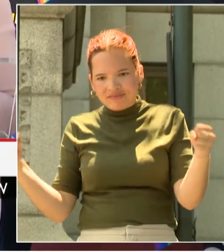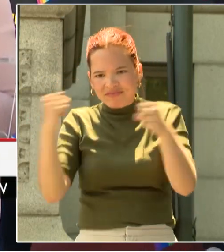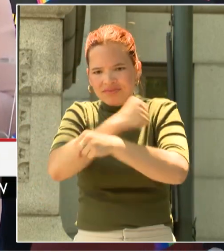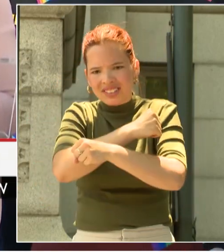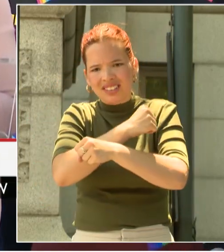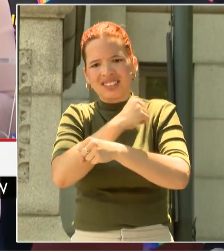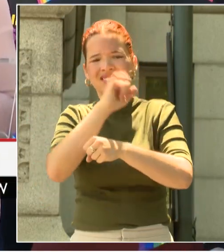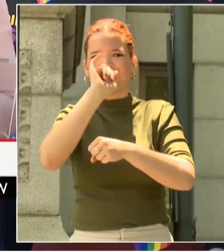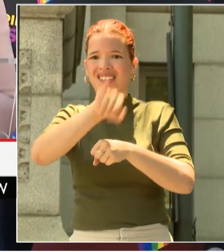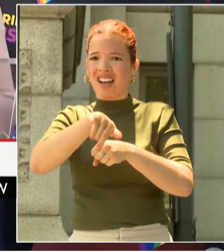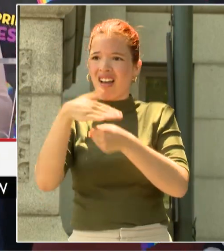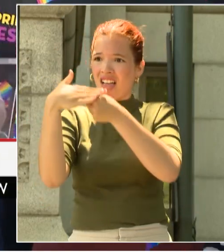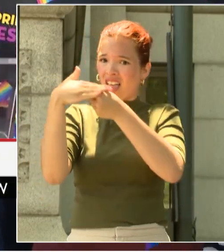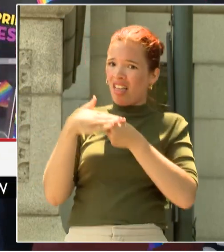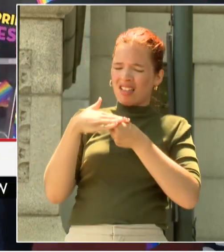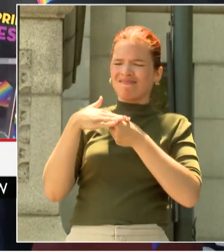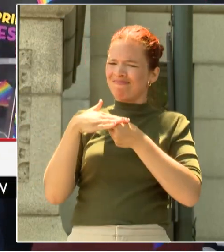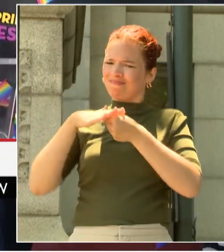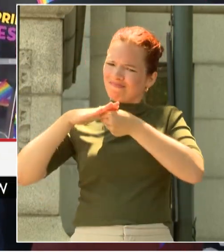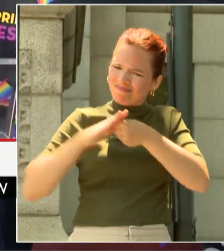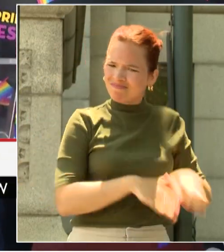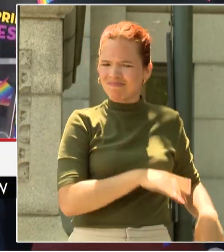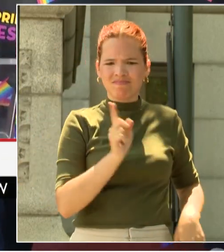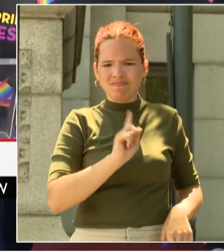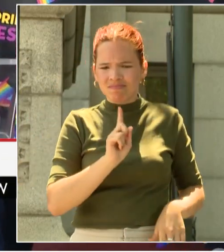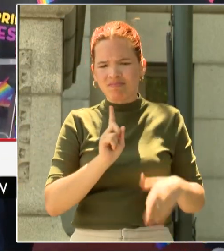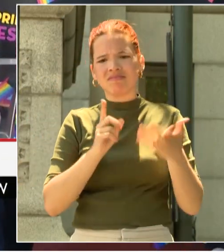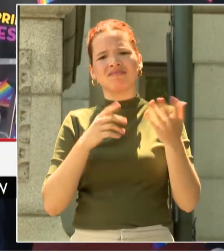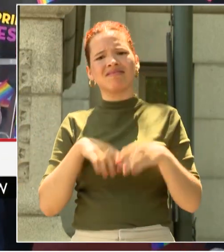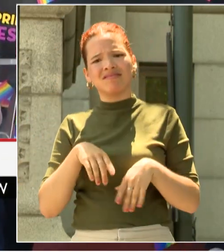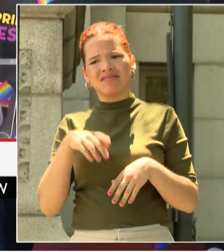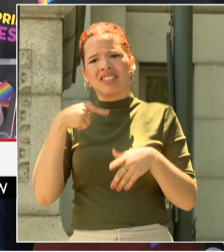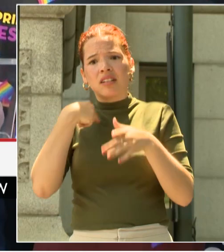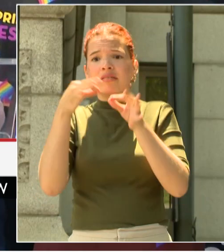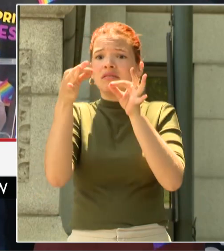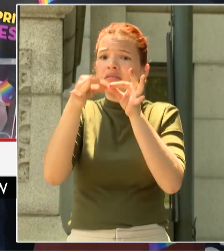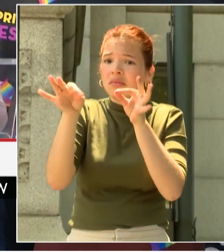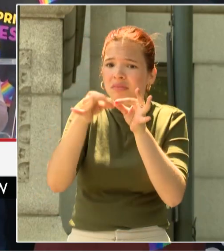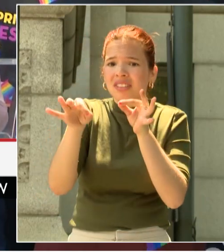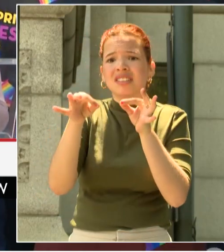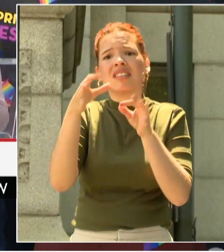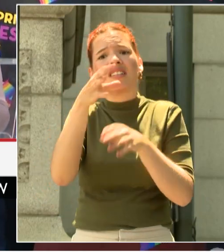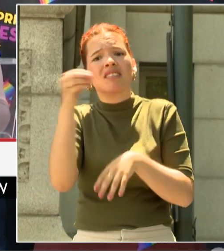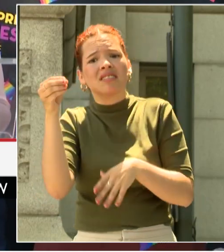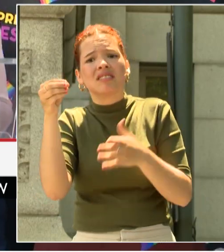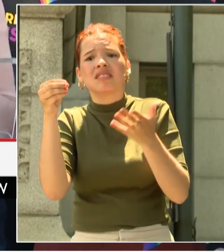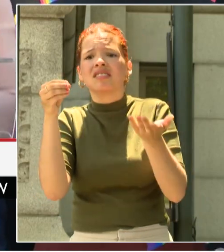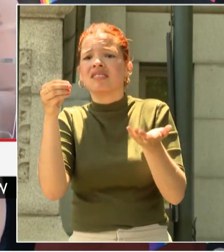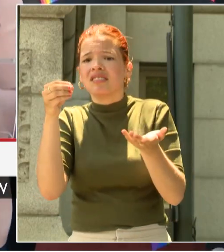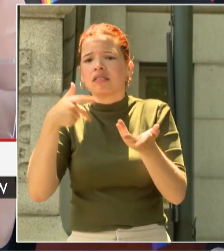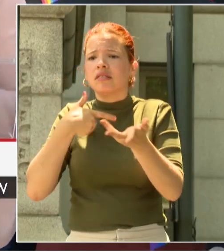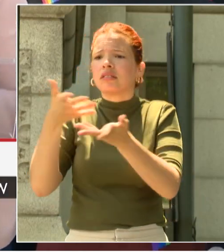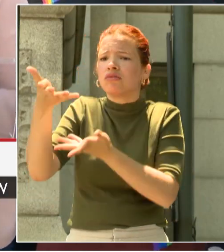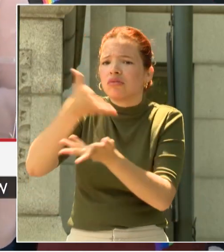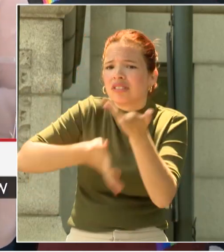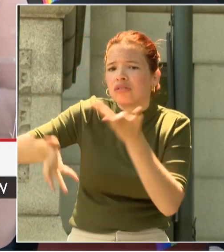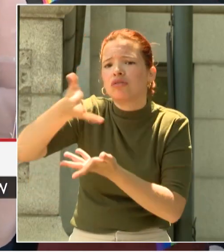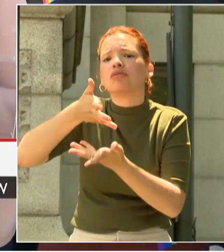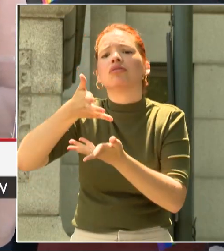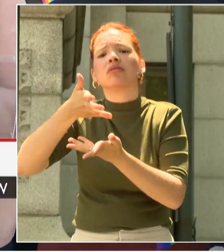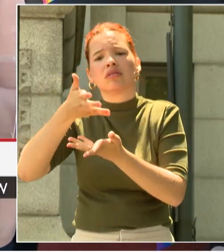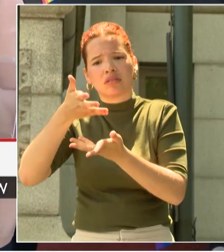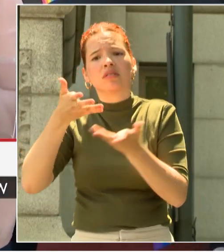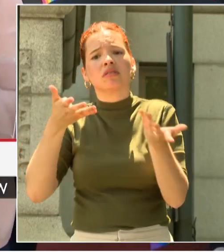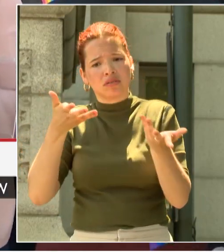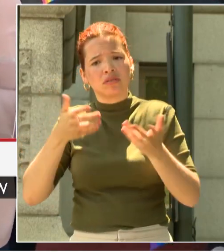streets, in our homes, in our language, and in our interactions with one another. We also have to raise